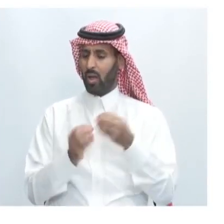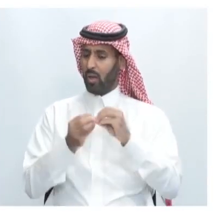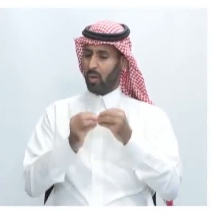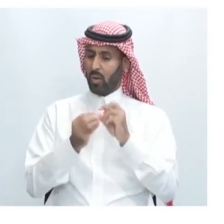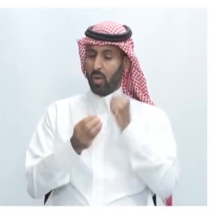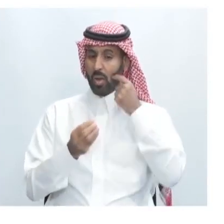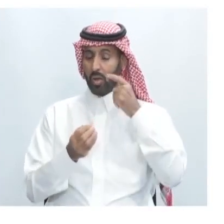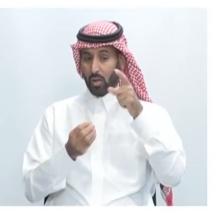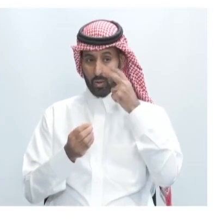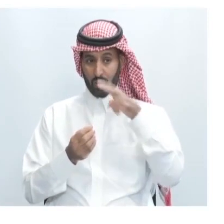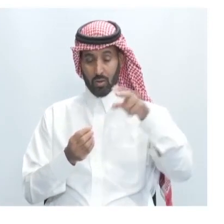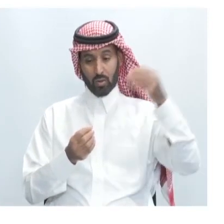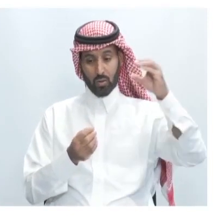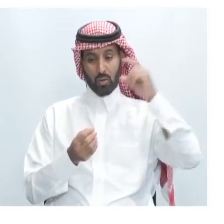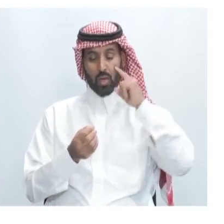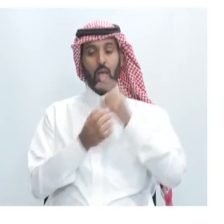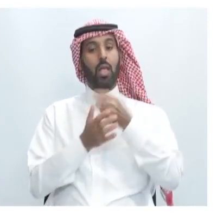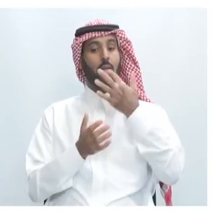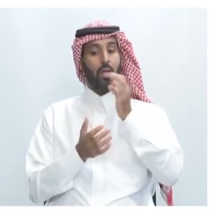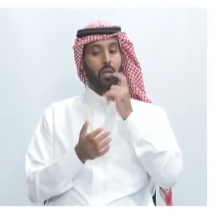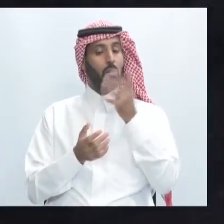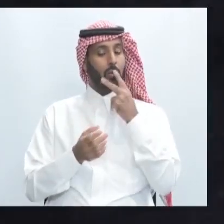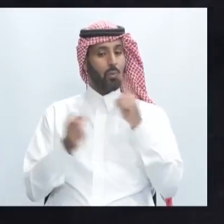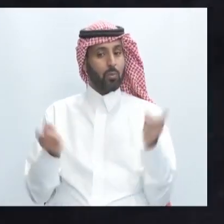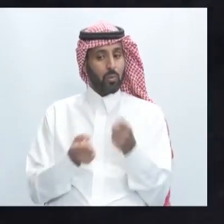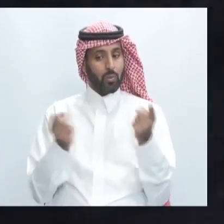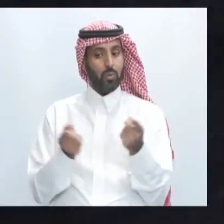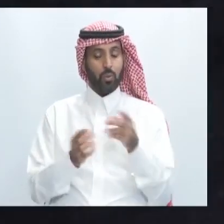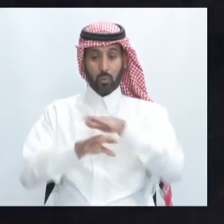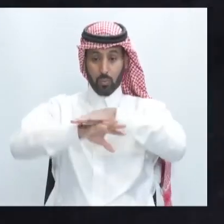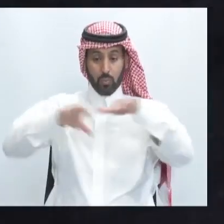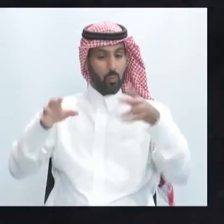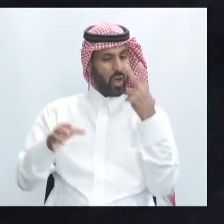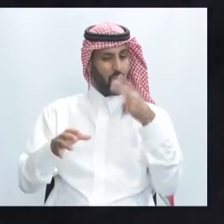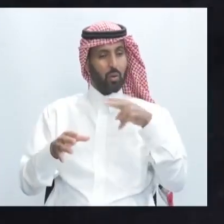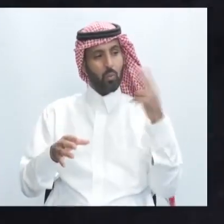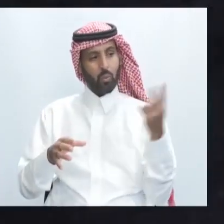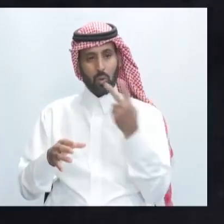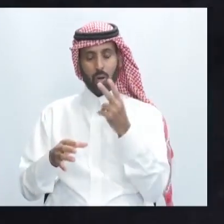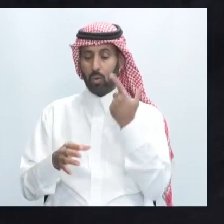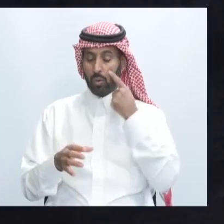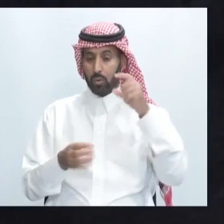blue and red appear in nature? Look around you in nature.